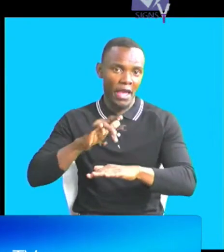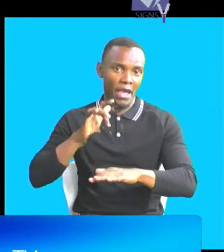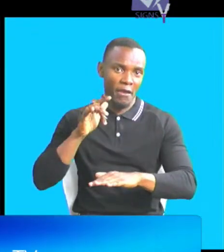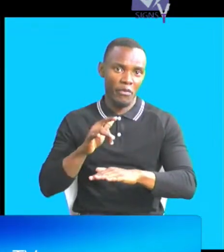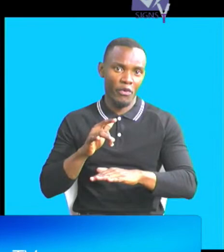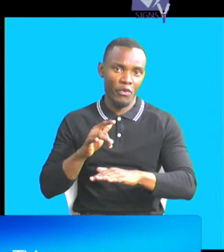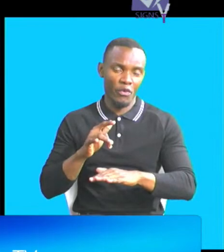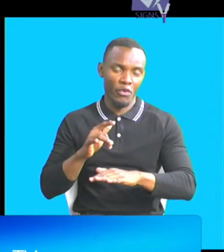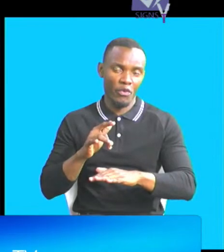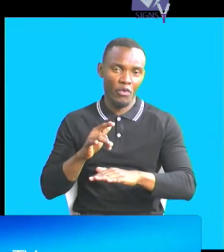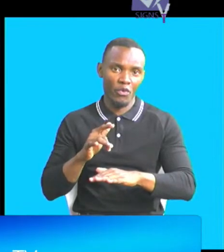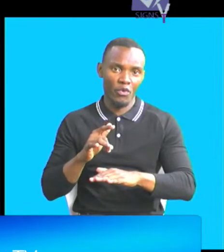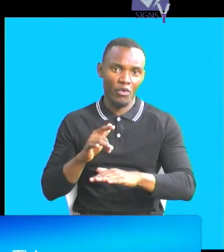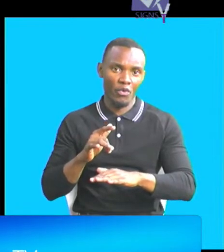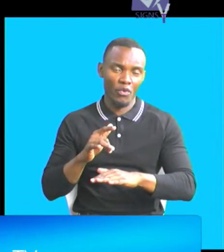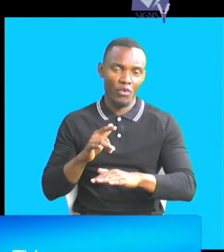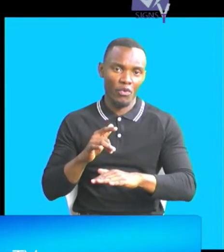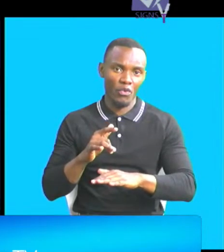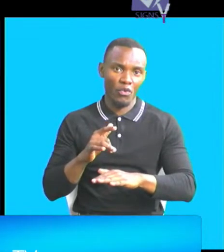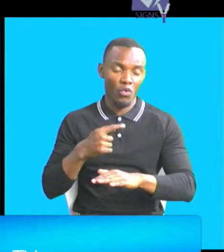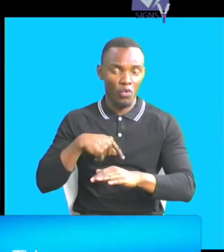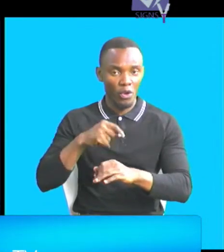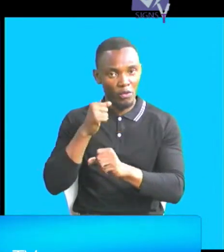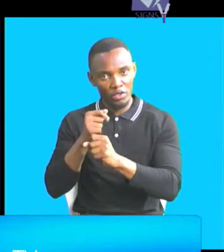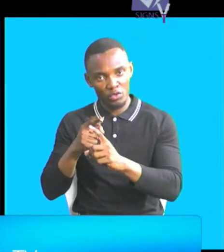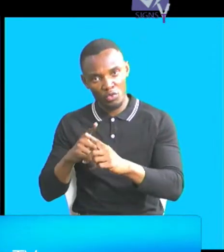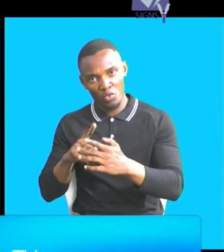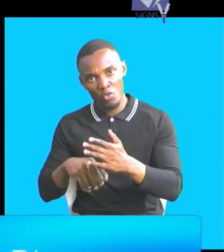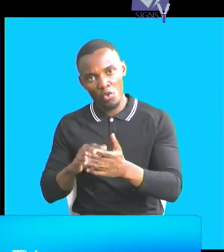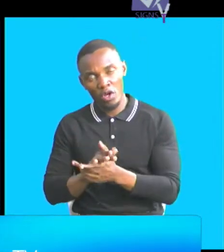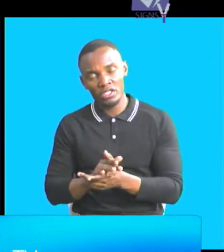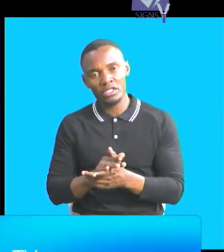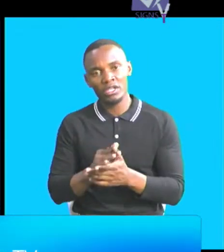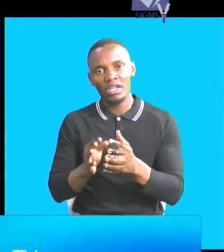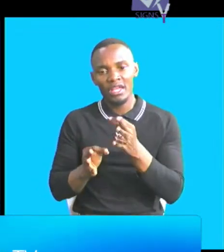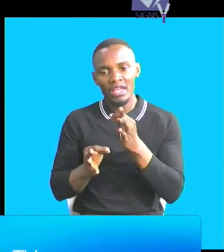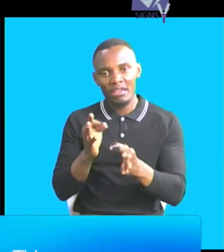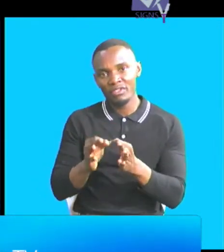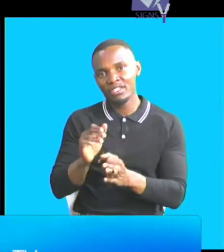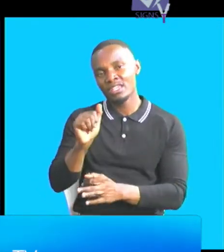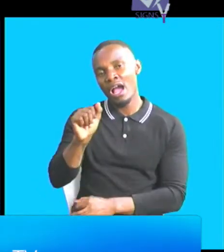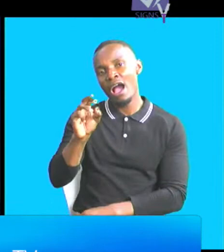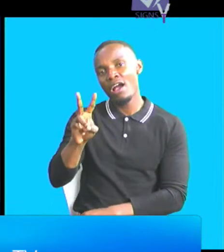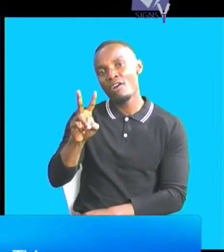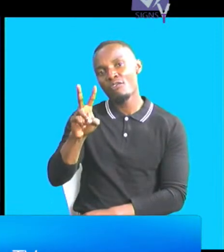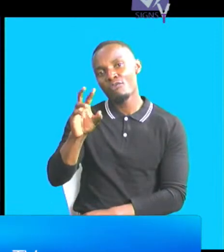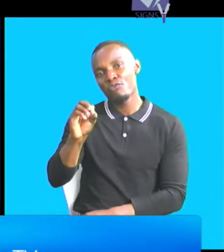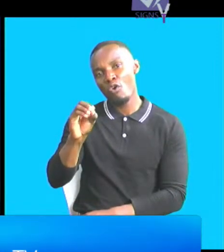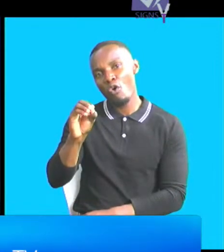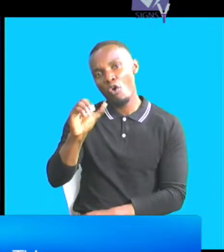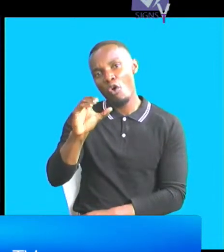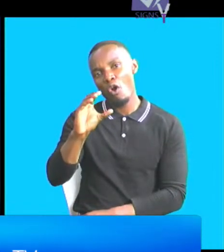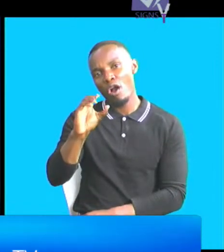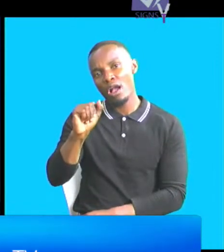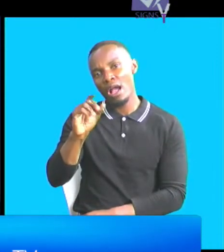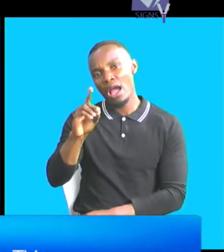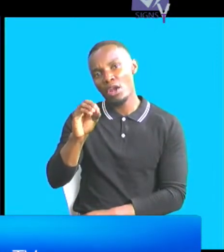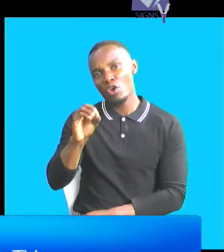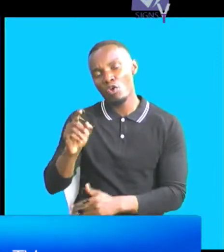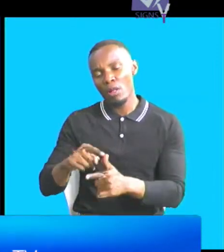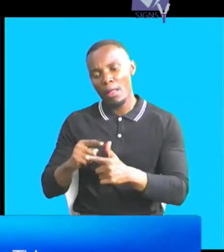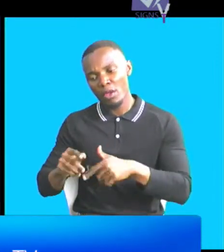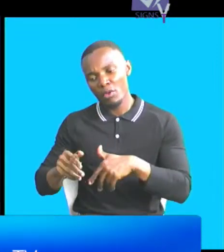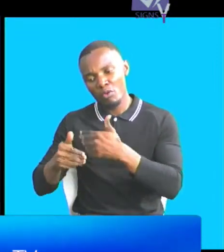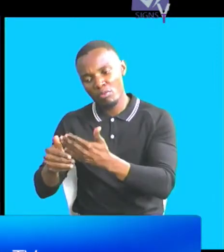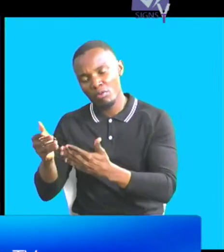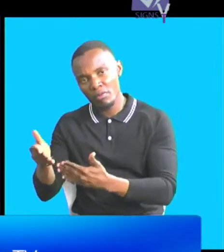are going to do aggregation from there. Kama ni avocado, tunaleta hapo, tunafanya sorting, tunafanya cleaning,